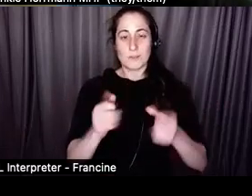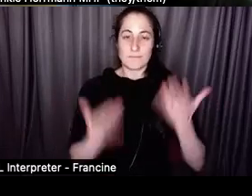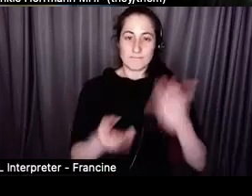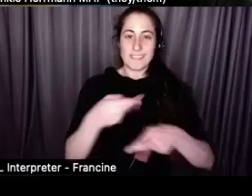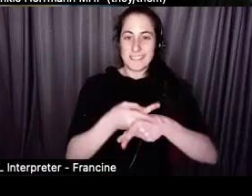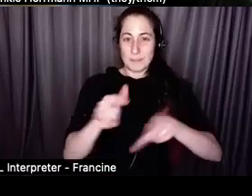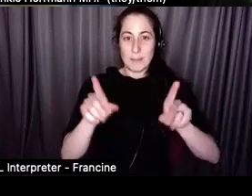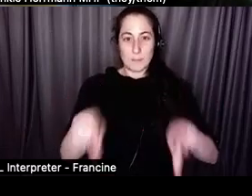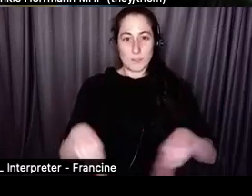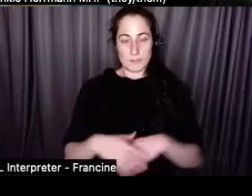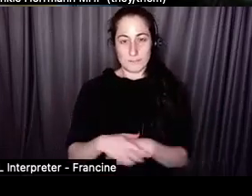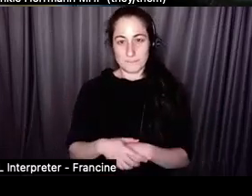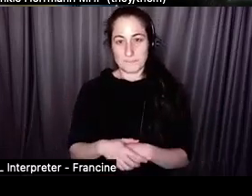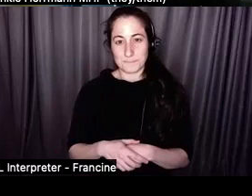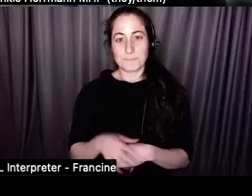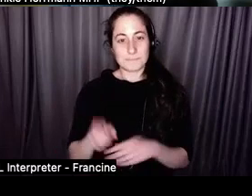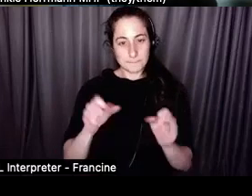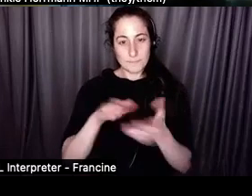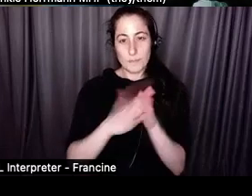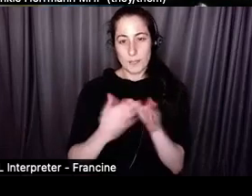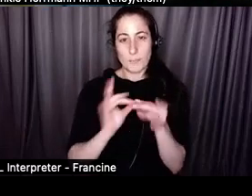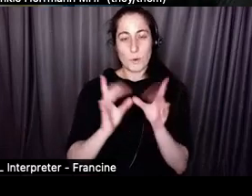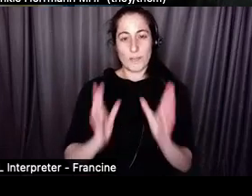be your coordinator.